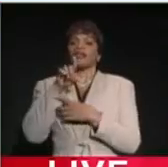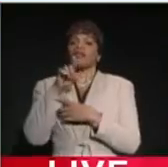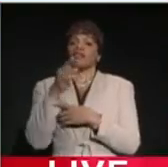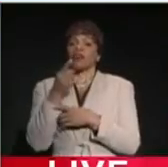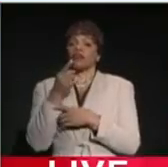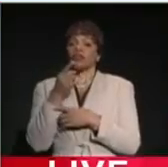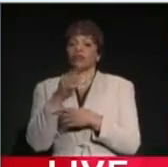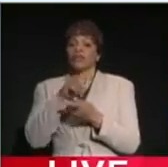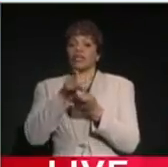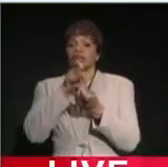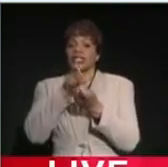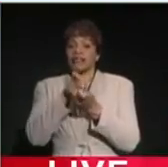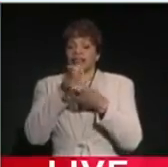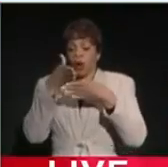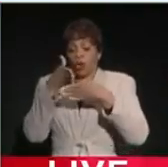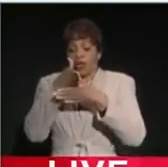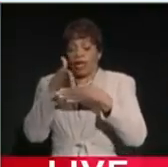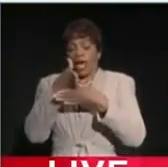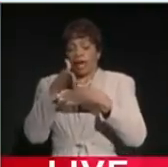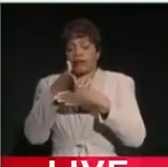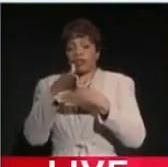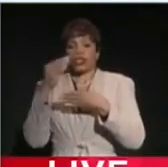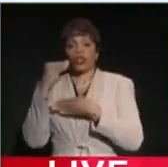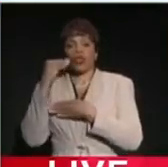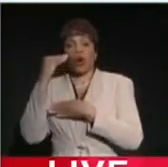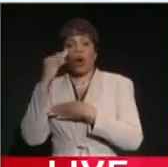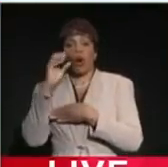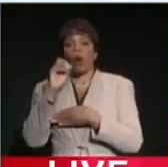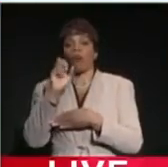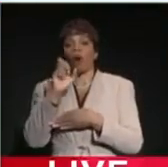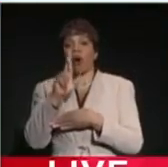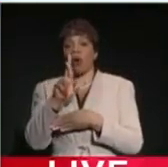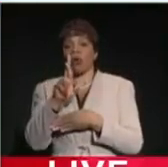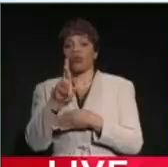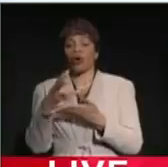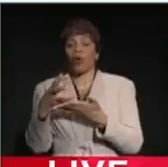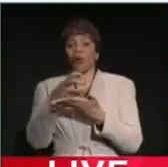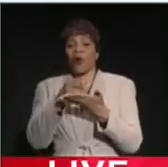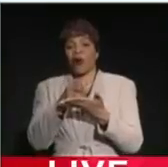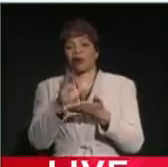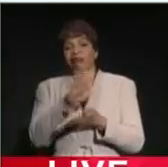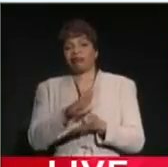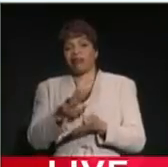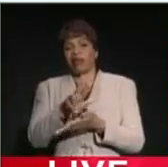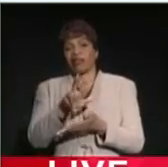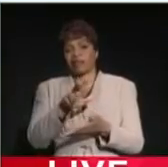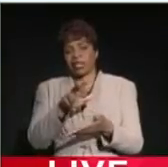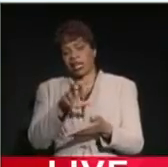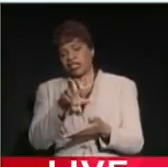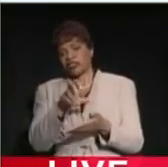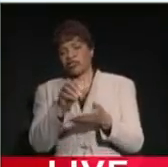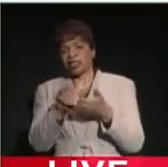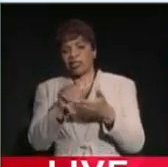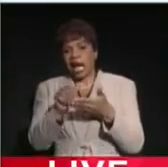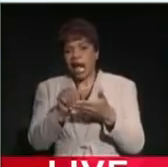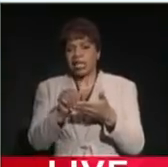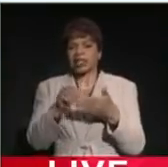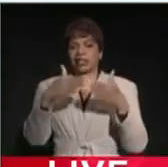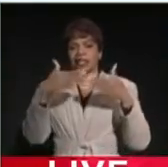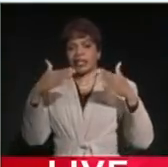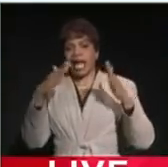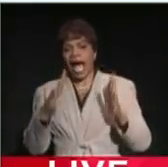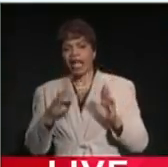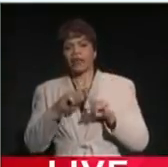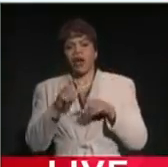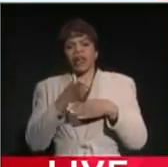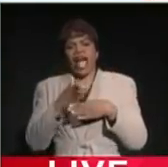average, the homeowner would earn about $800 per household. So on average, and we believe it will